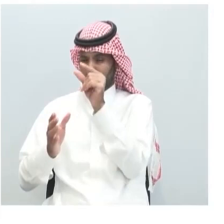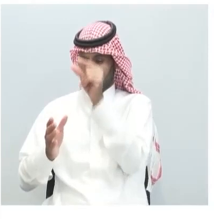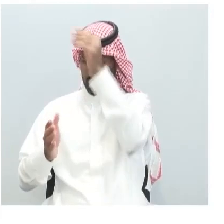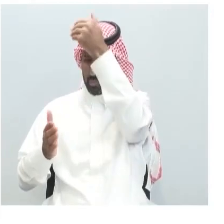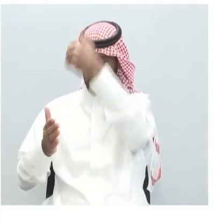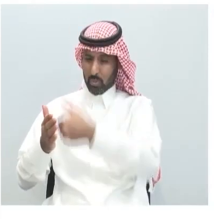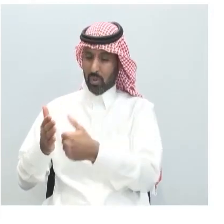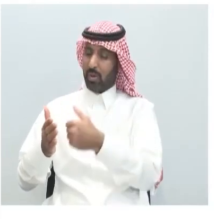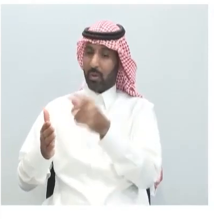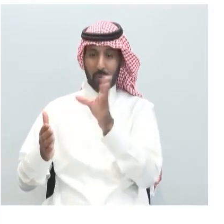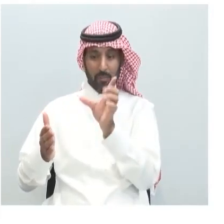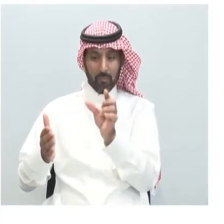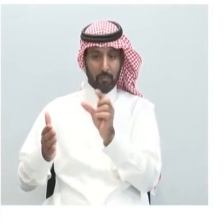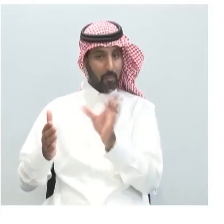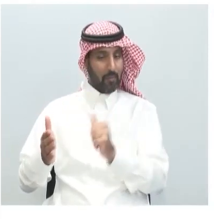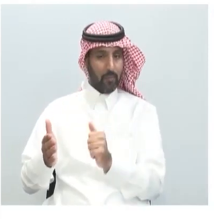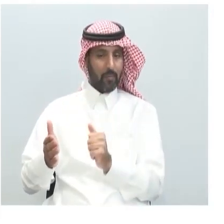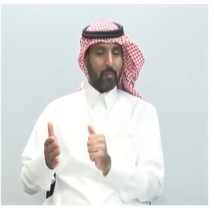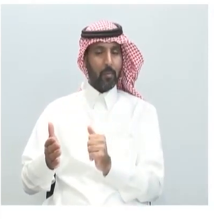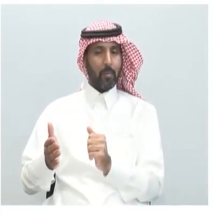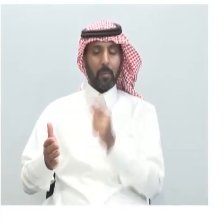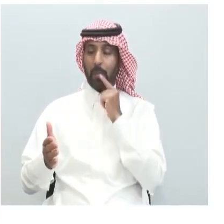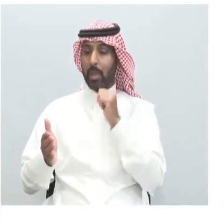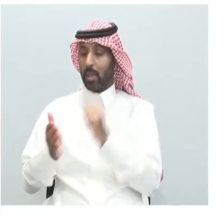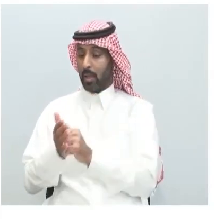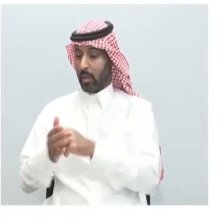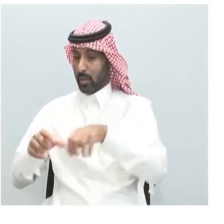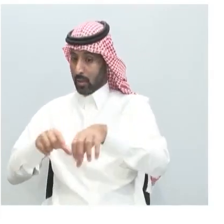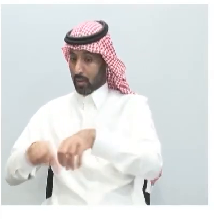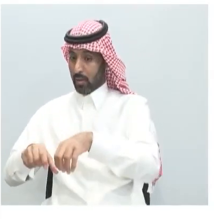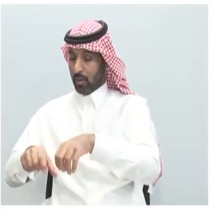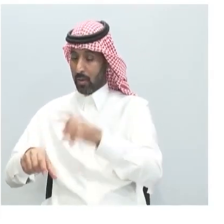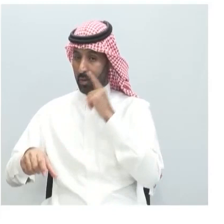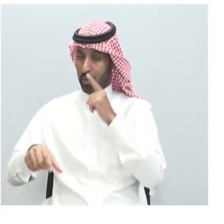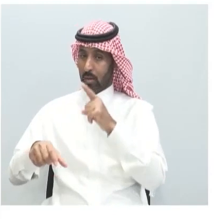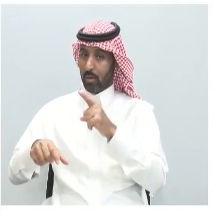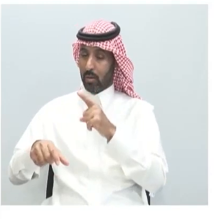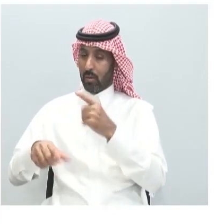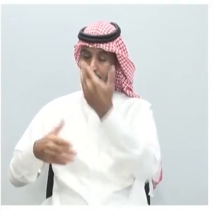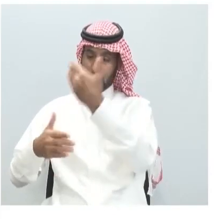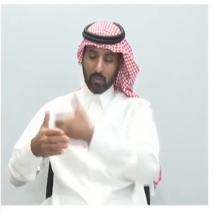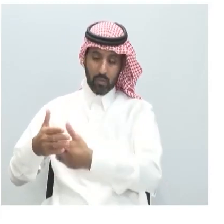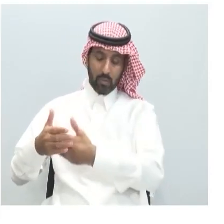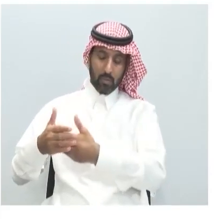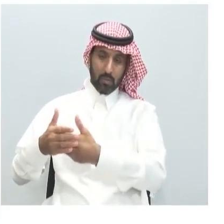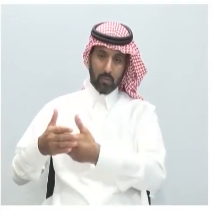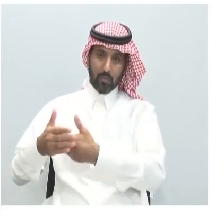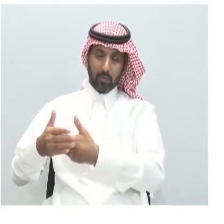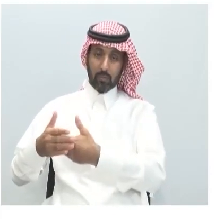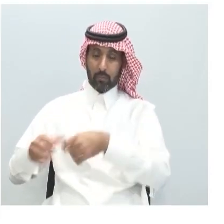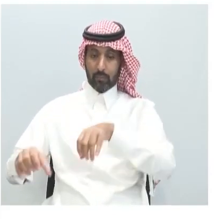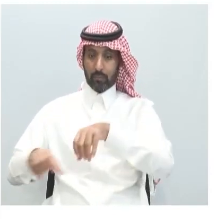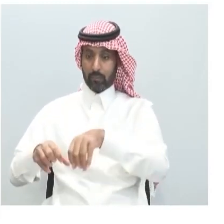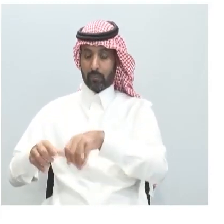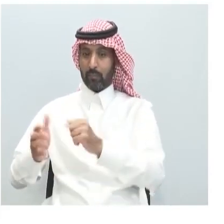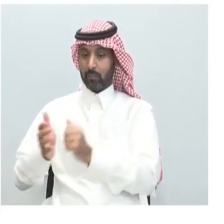aren't thick enough. Very good. The neighbors, inconsiderate, considerate. The neighbors,